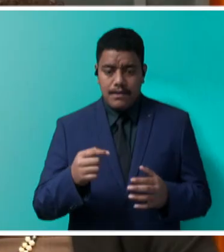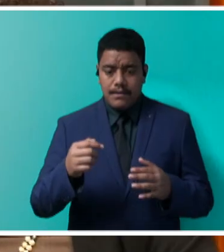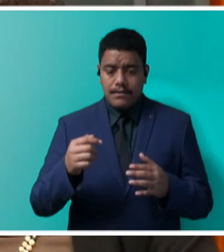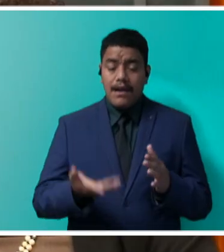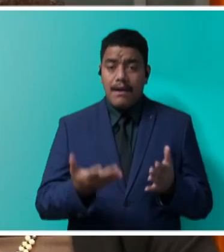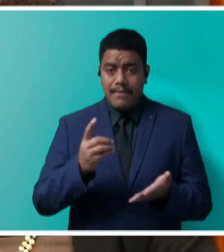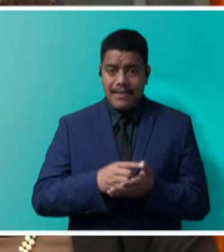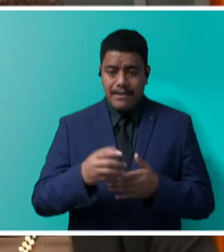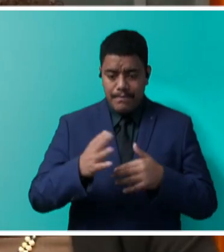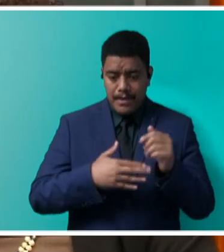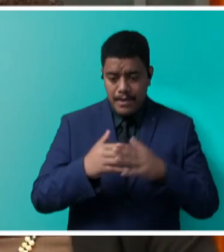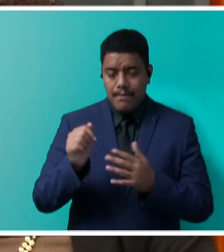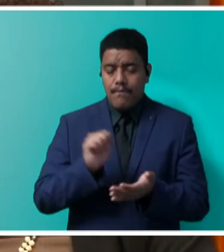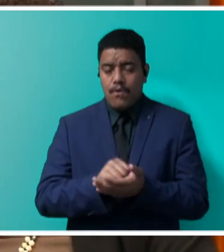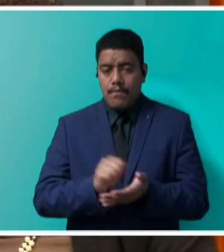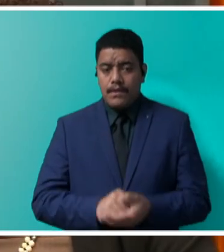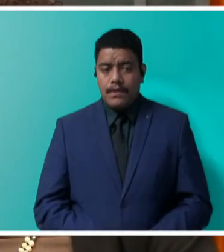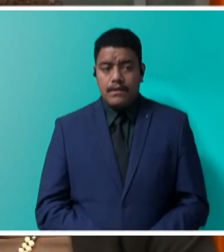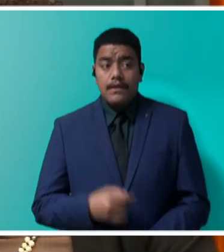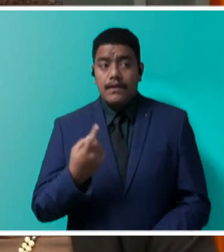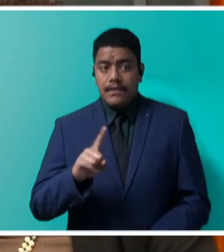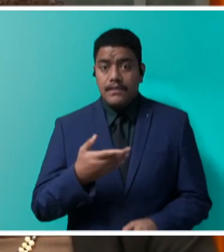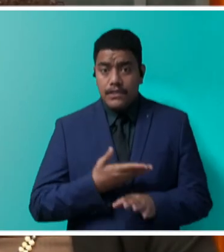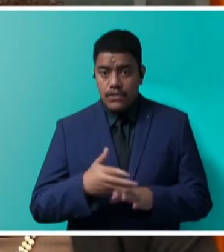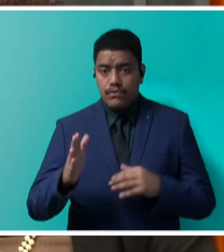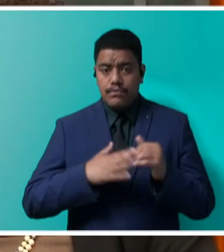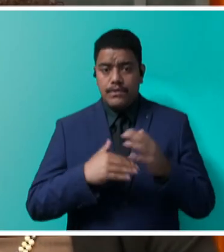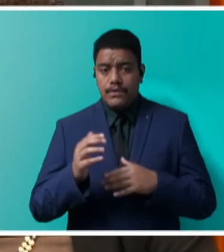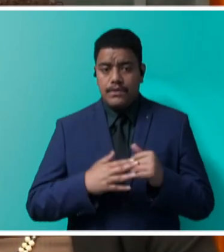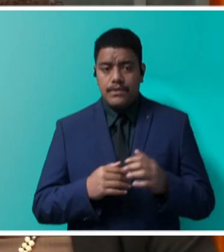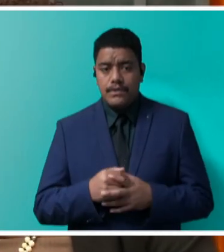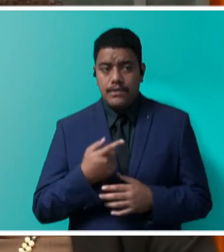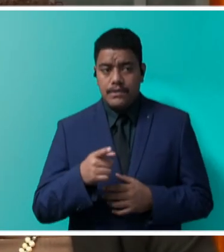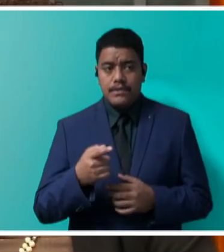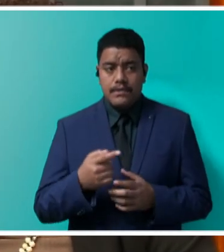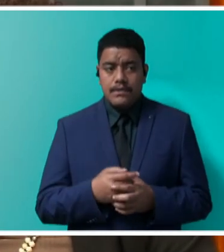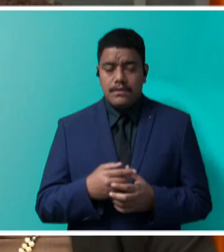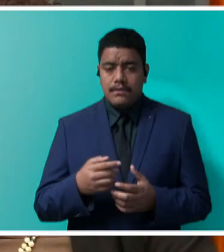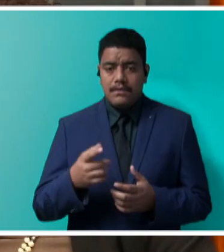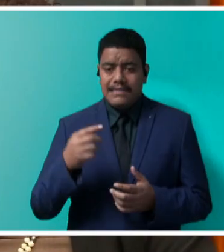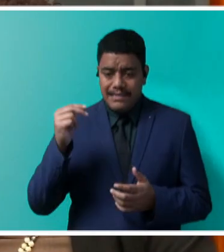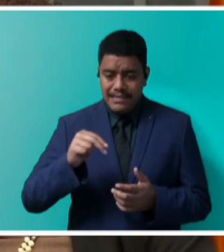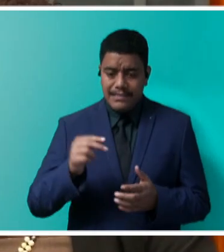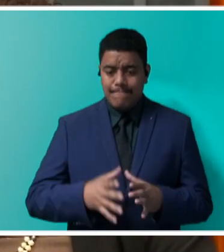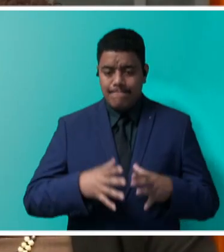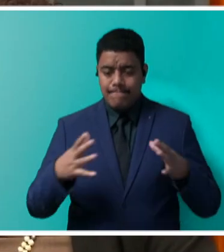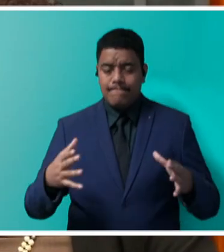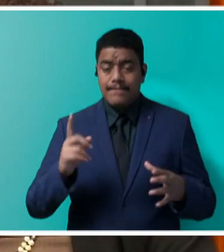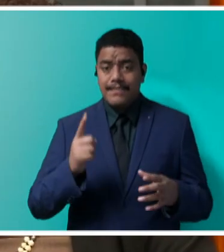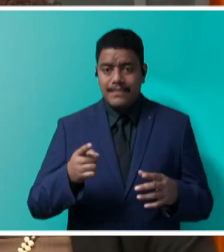the infrastructure and new build to meet current service demands and